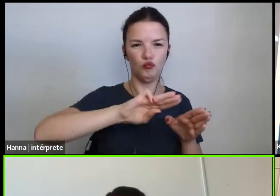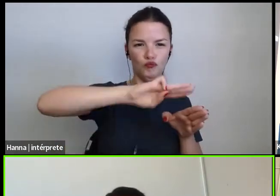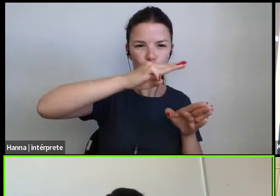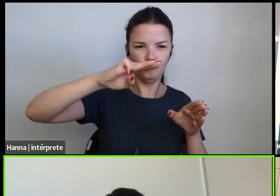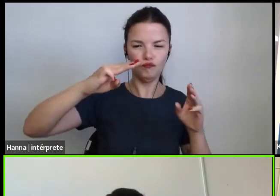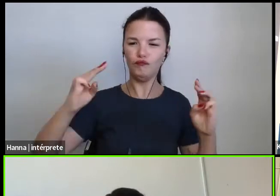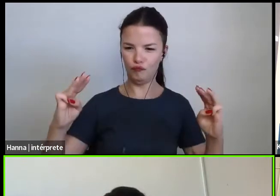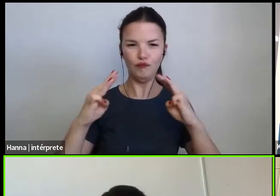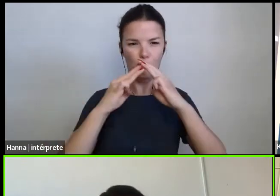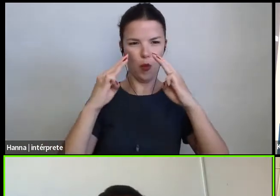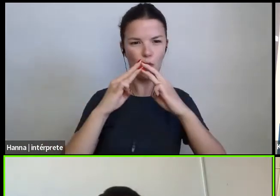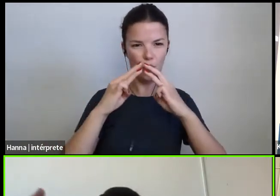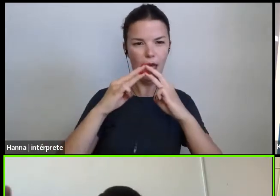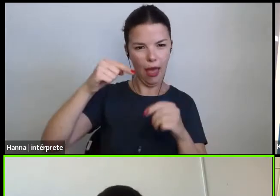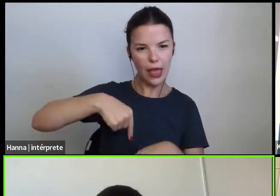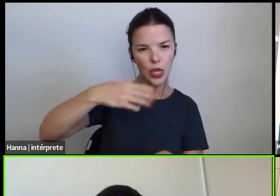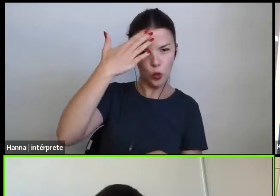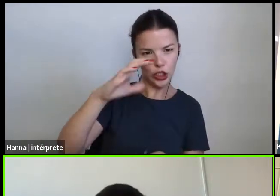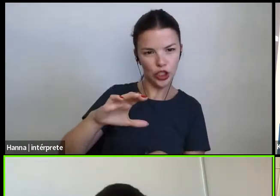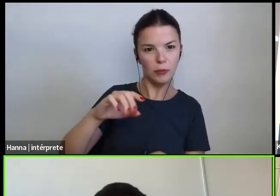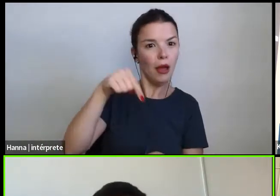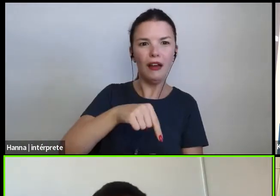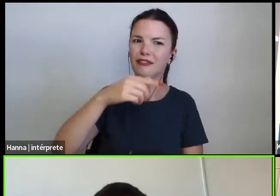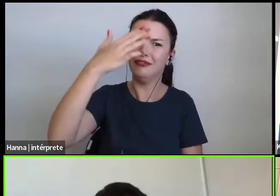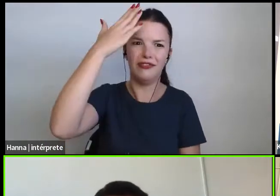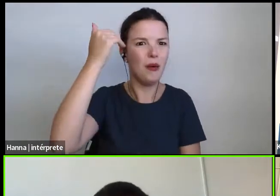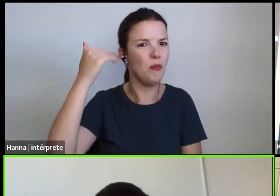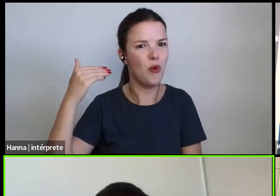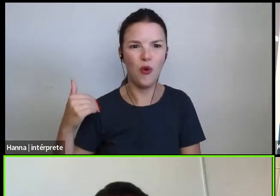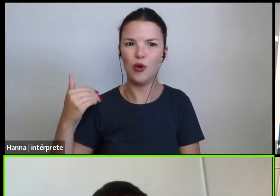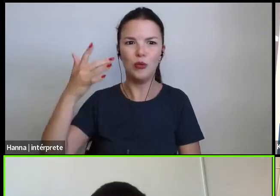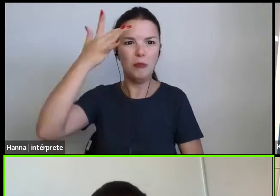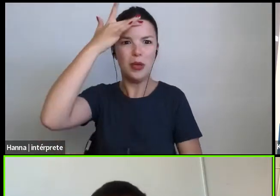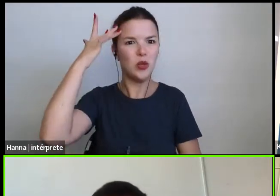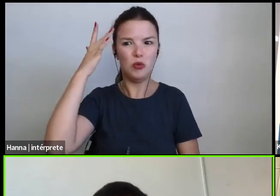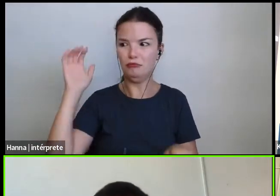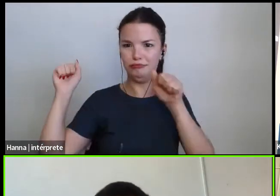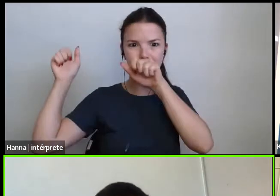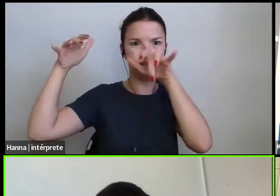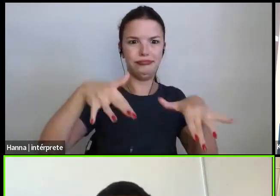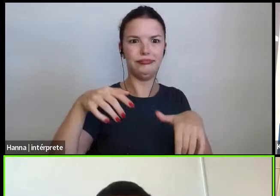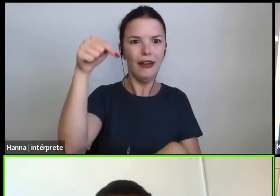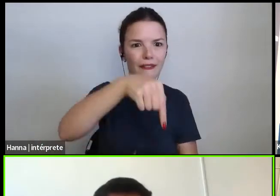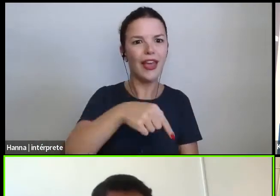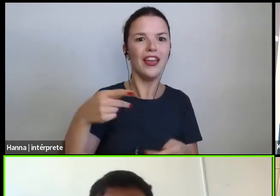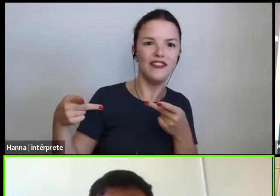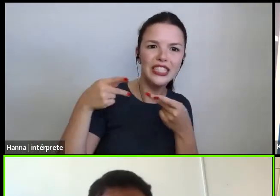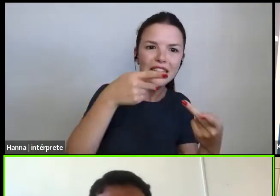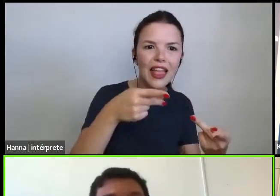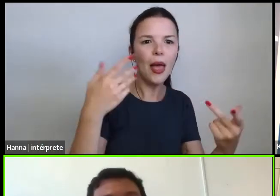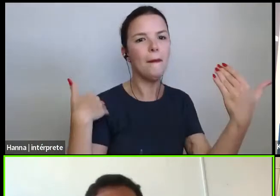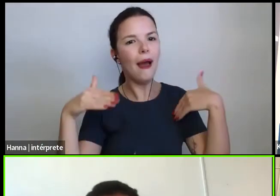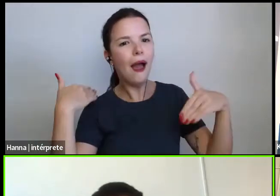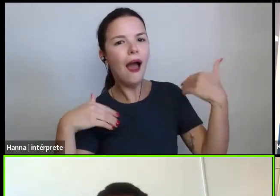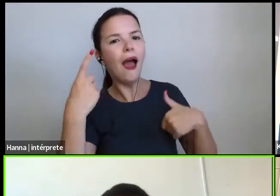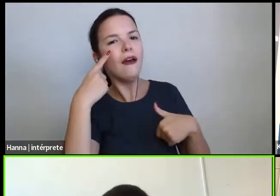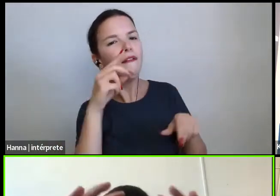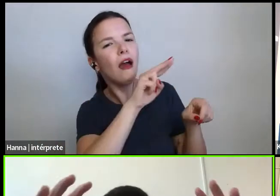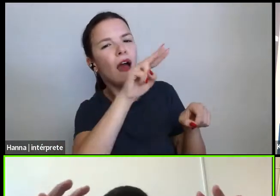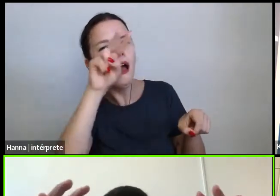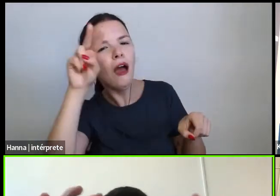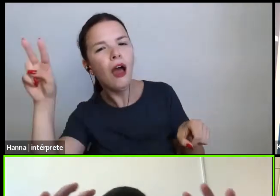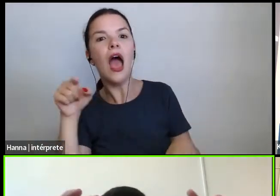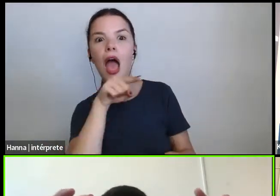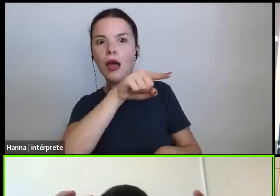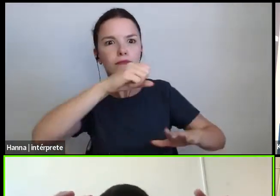Curitiba. And although it's a big garden, the greenhouse is